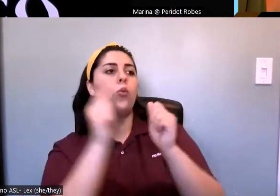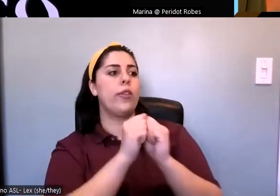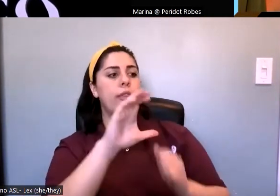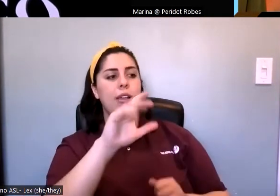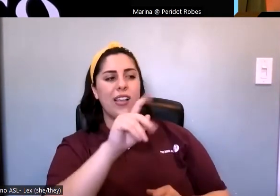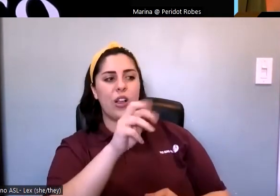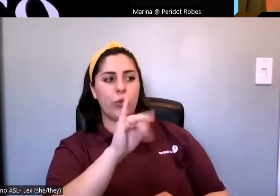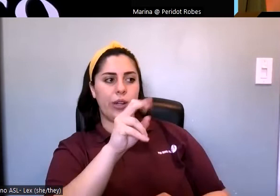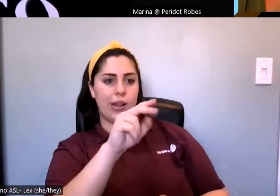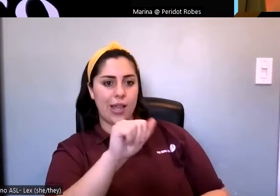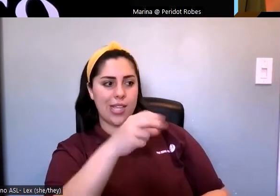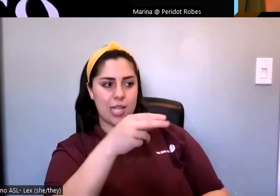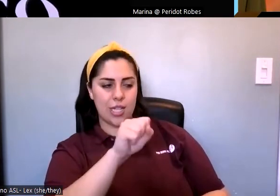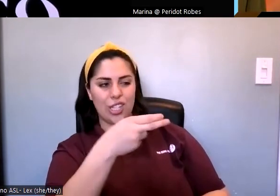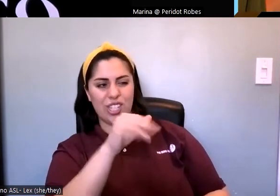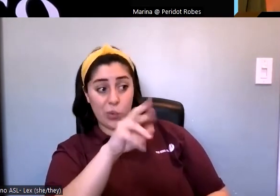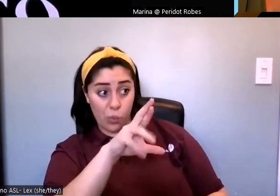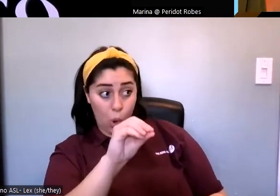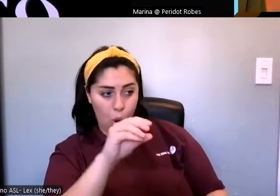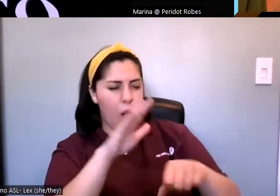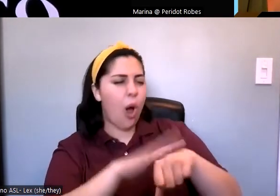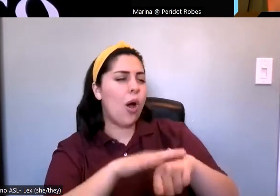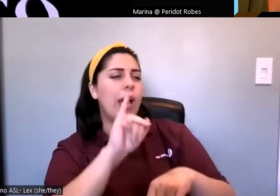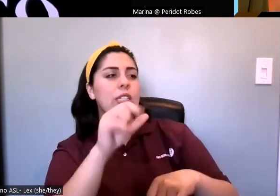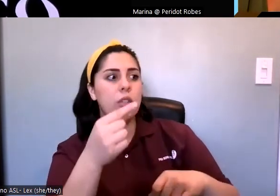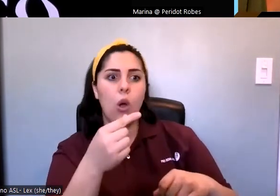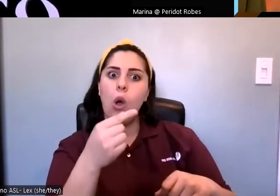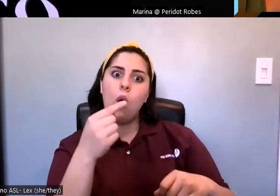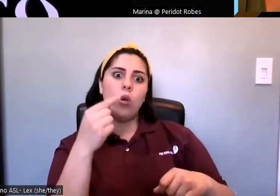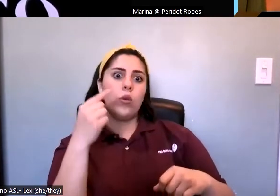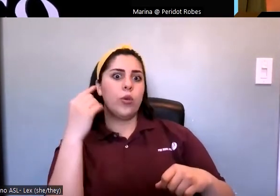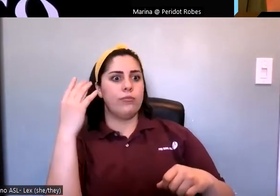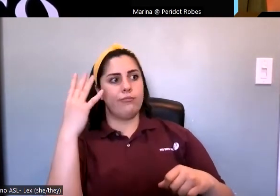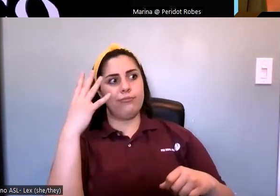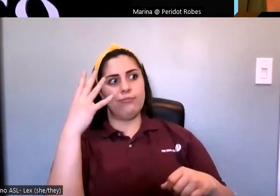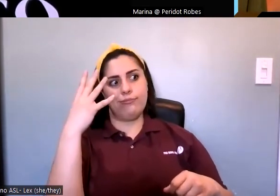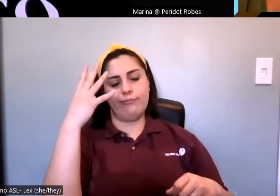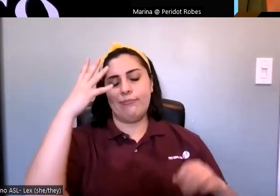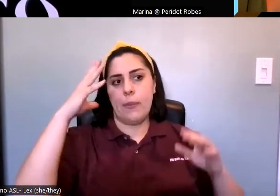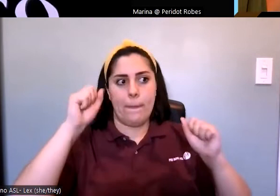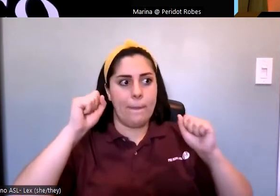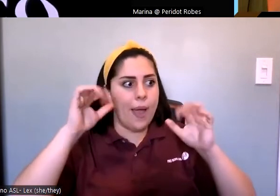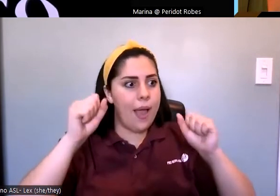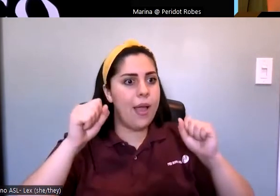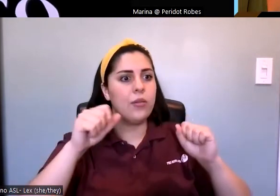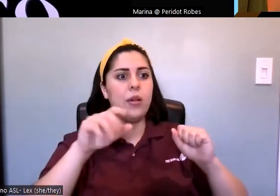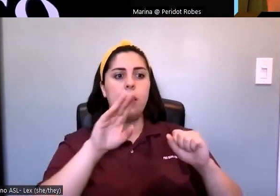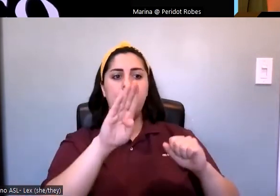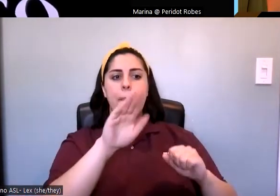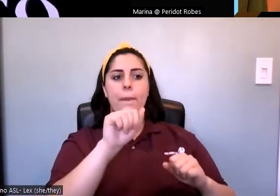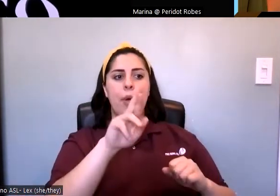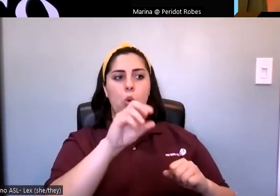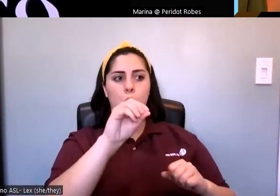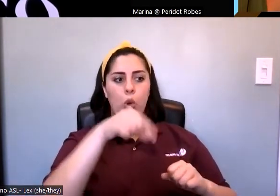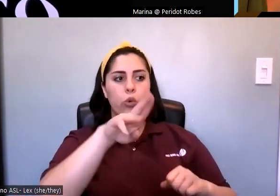Shiro on Instagram, and she did an incredible kind of Baroque inspired shoot for us and for the